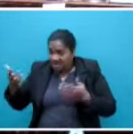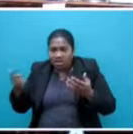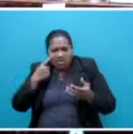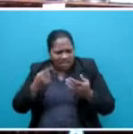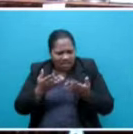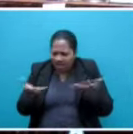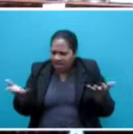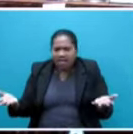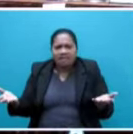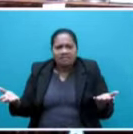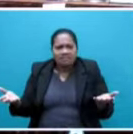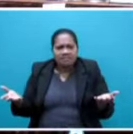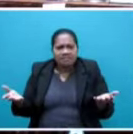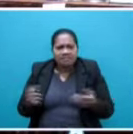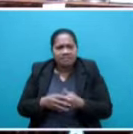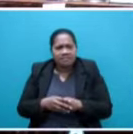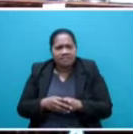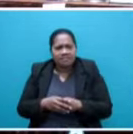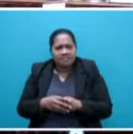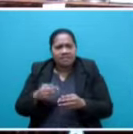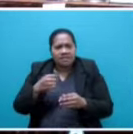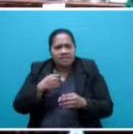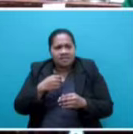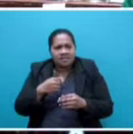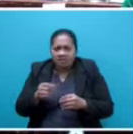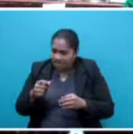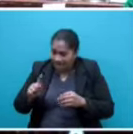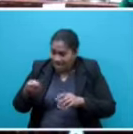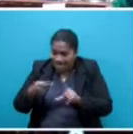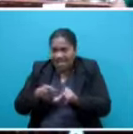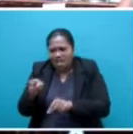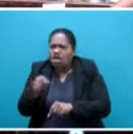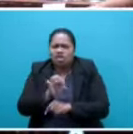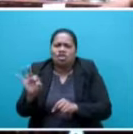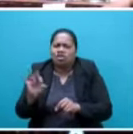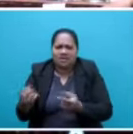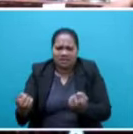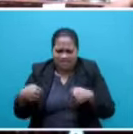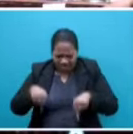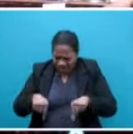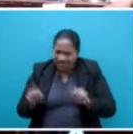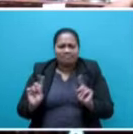friends over here now to start looking for another career next year, because you're not going to make it back. You're not going to make it back.